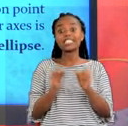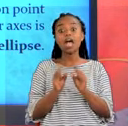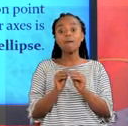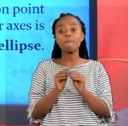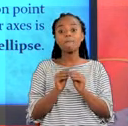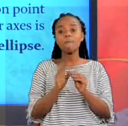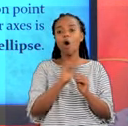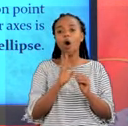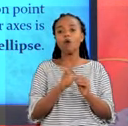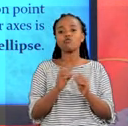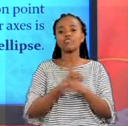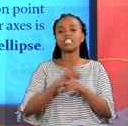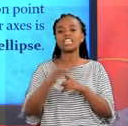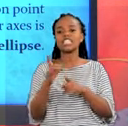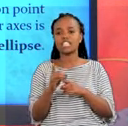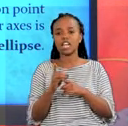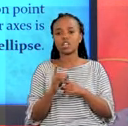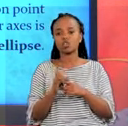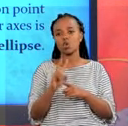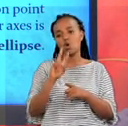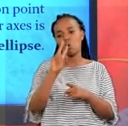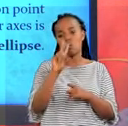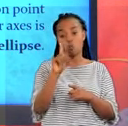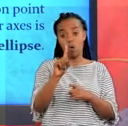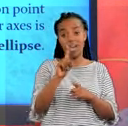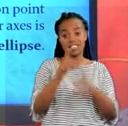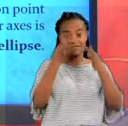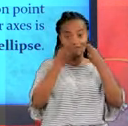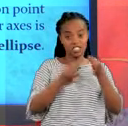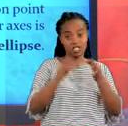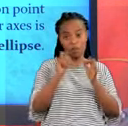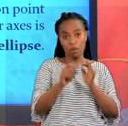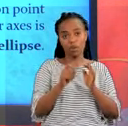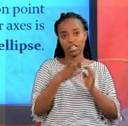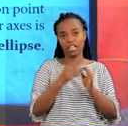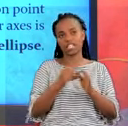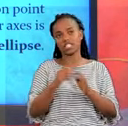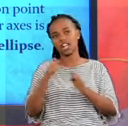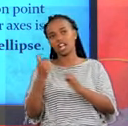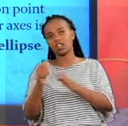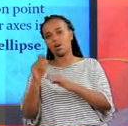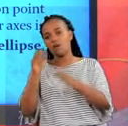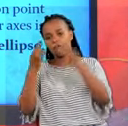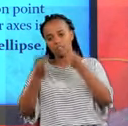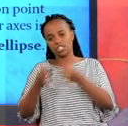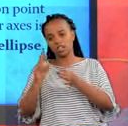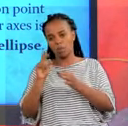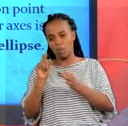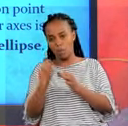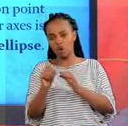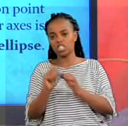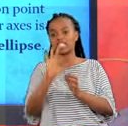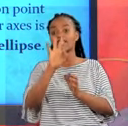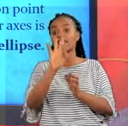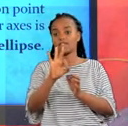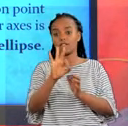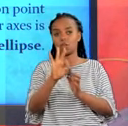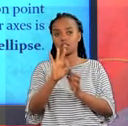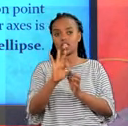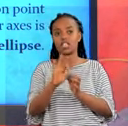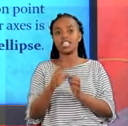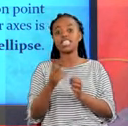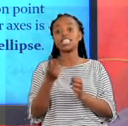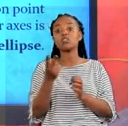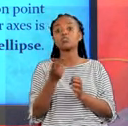of the distance from these two fixed points, one fixed point is here, the other one is here, we call them foci. So